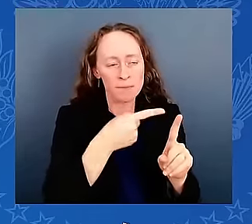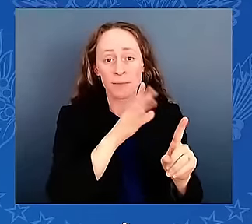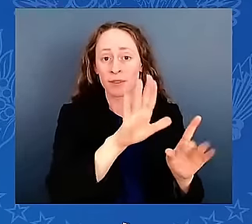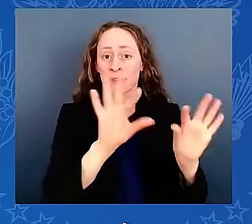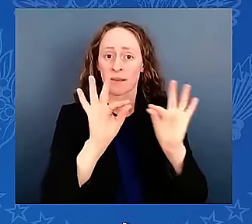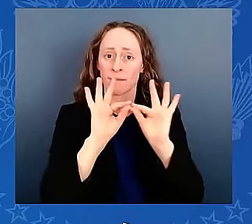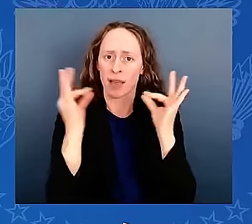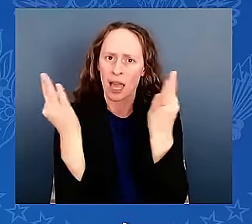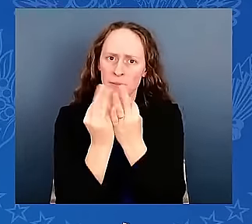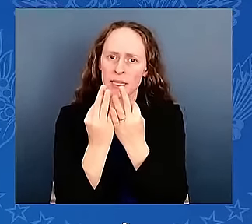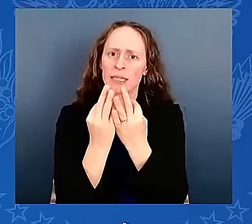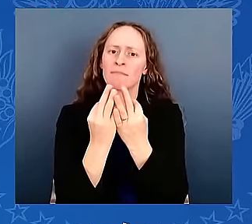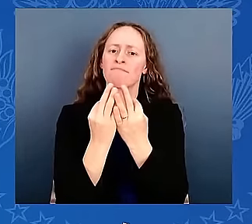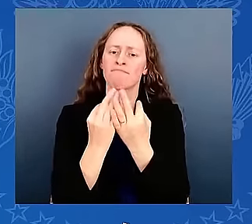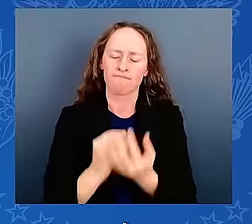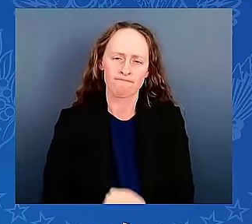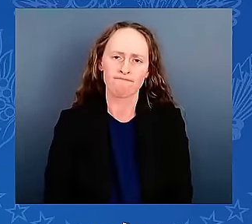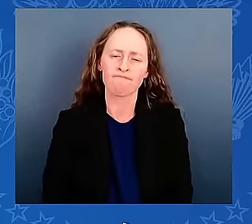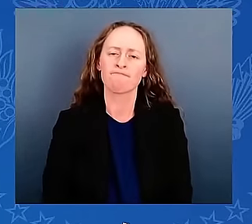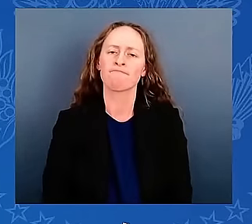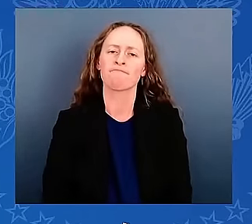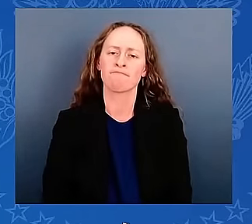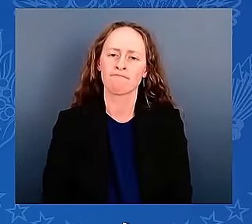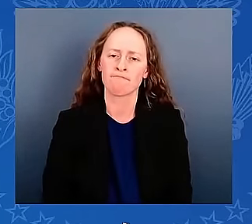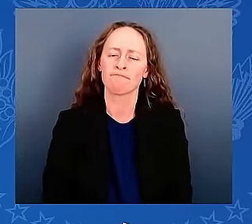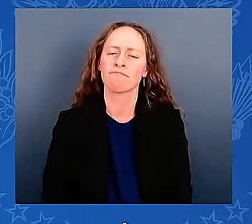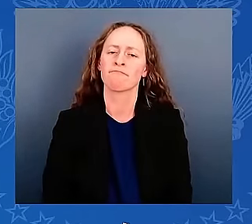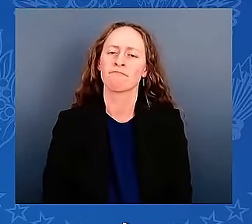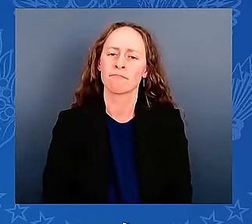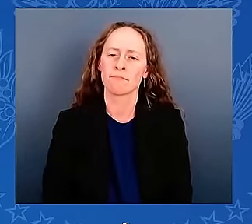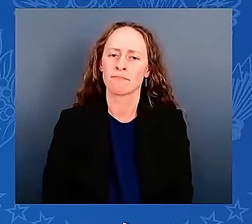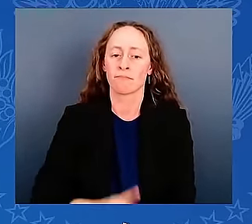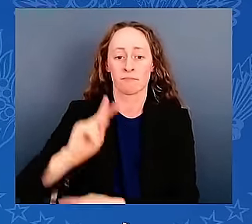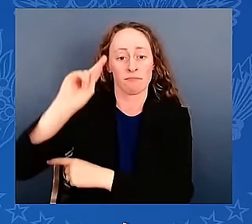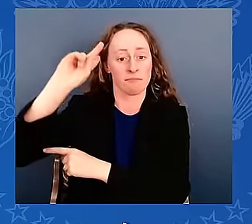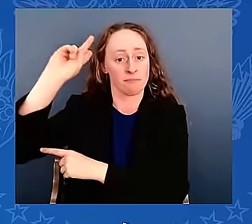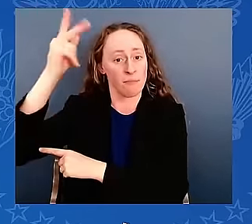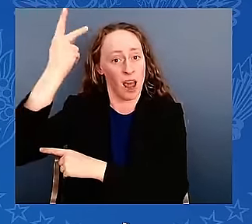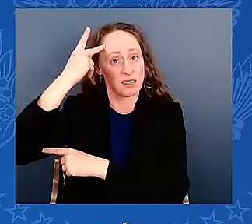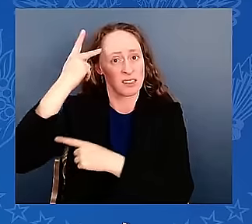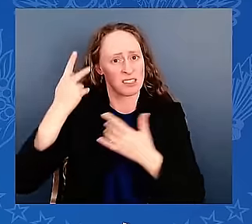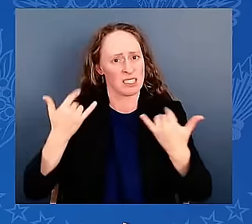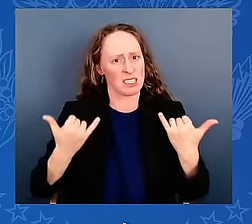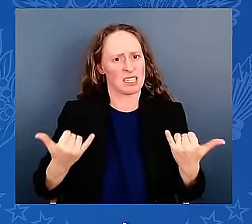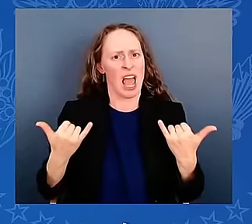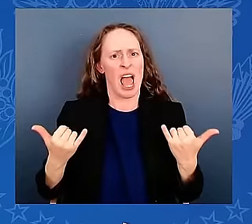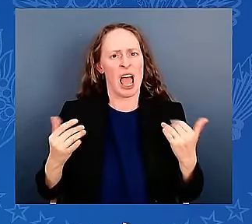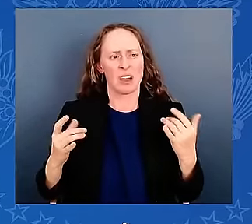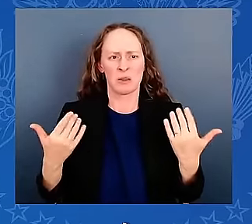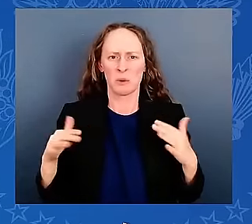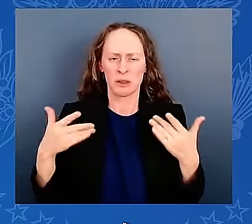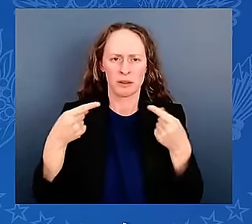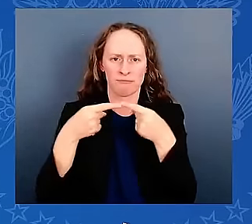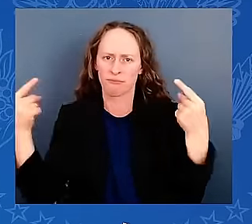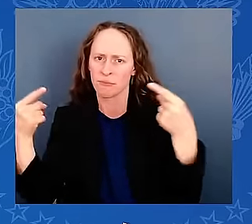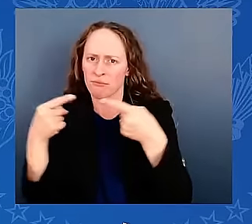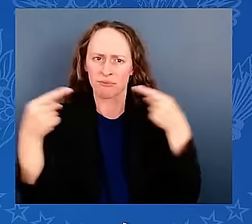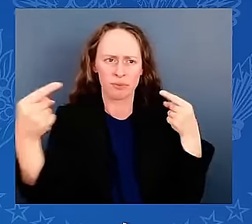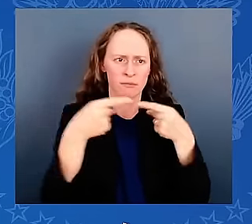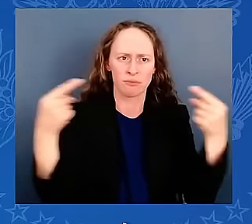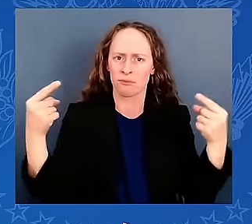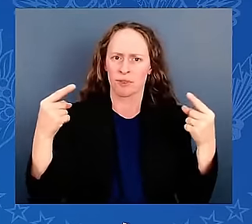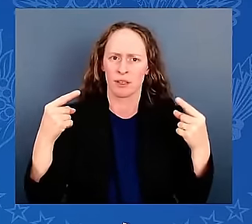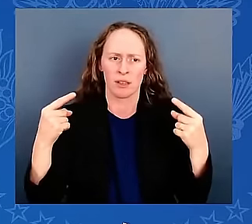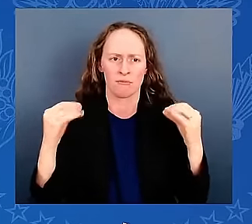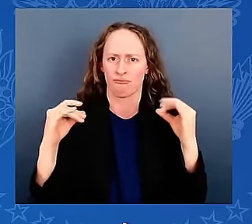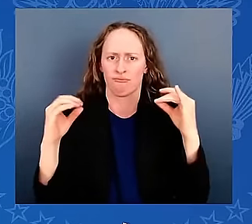in this country. Our politics has gotten too heated. I've said the Oval Office on Sunday night, as I